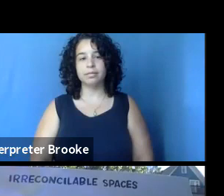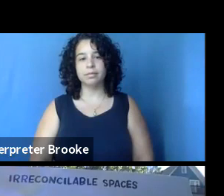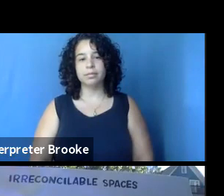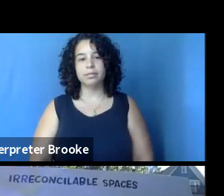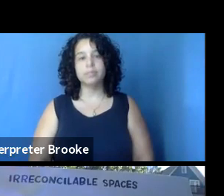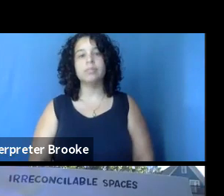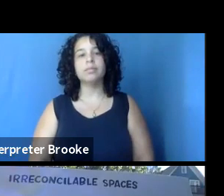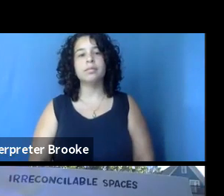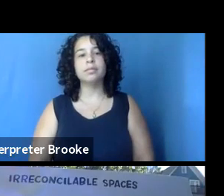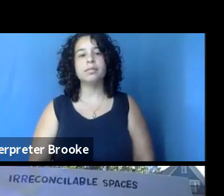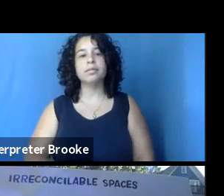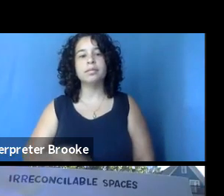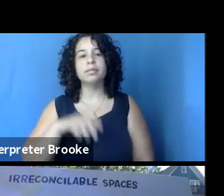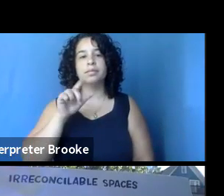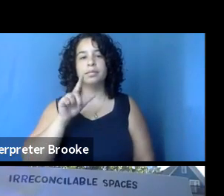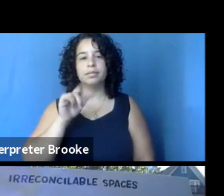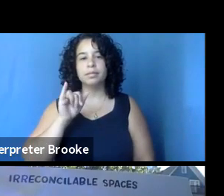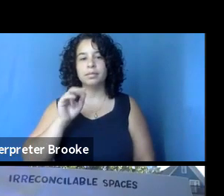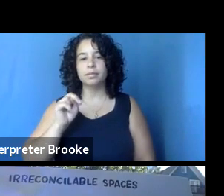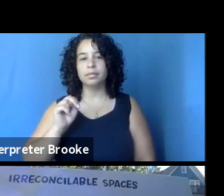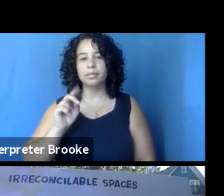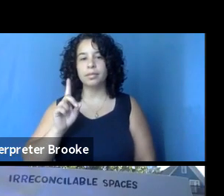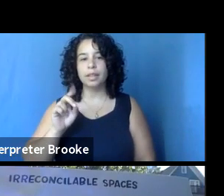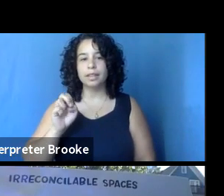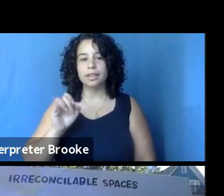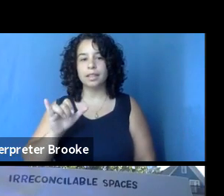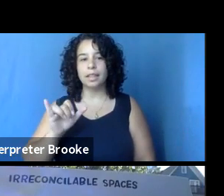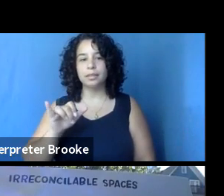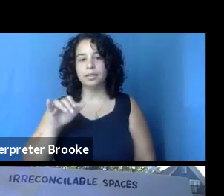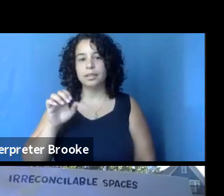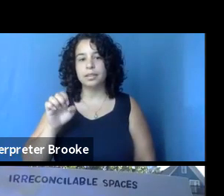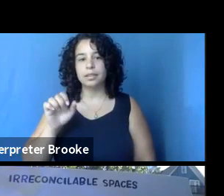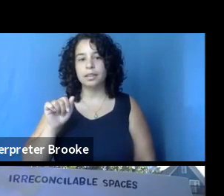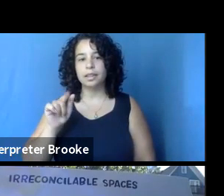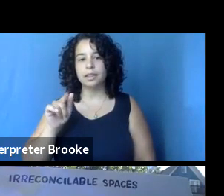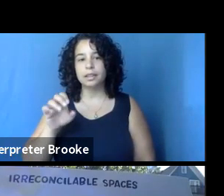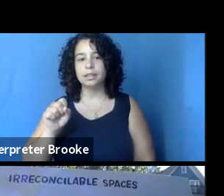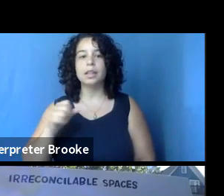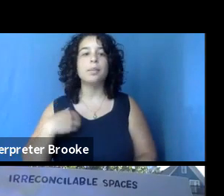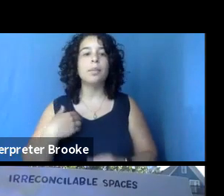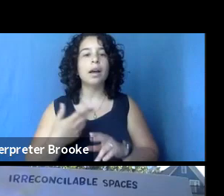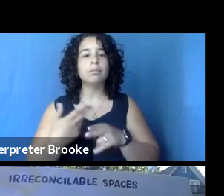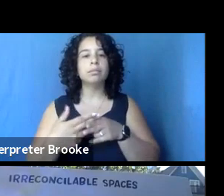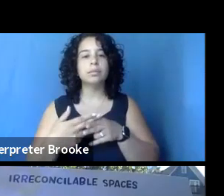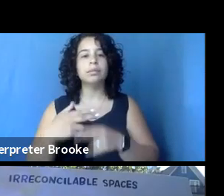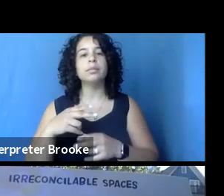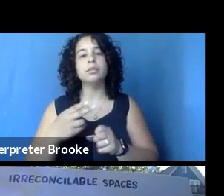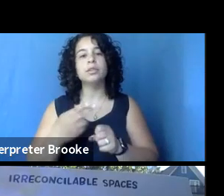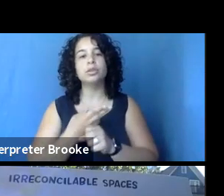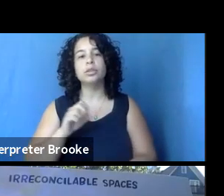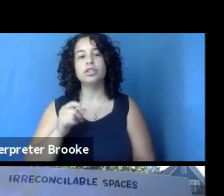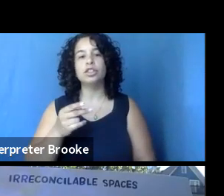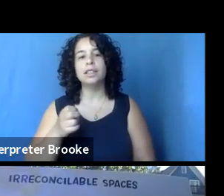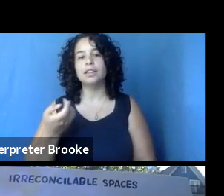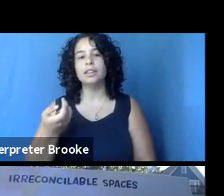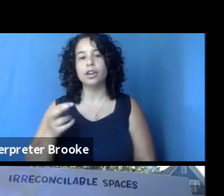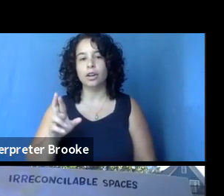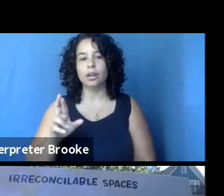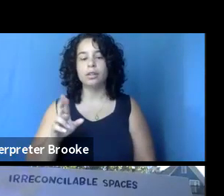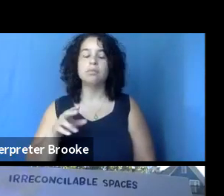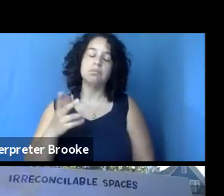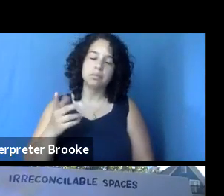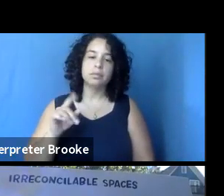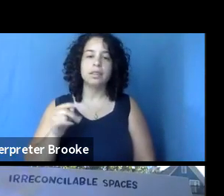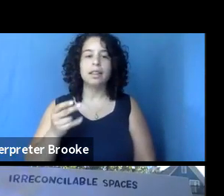I can jump in next. This is Lindsay Eels. I use the pronouns she and her, and they and them are great